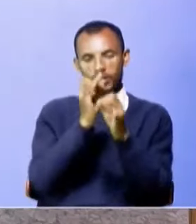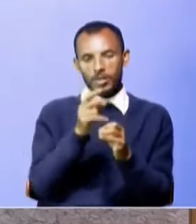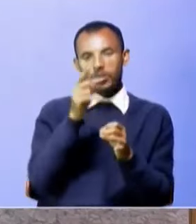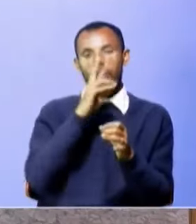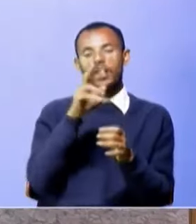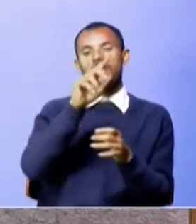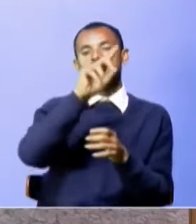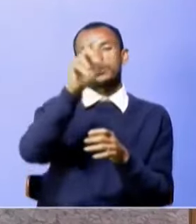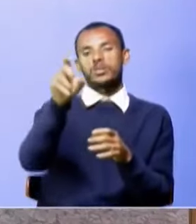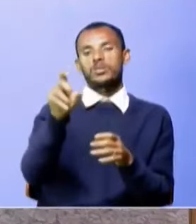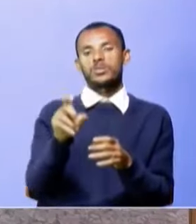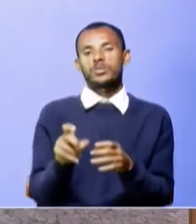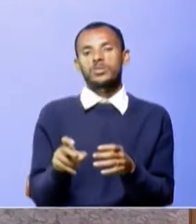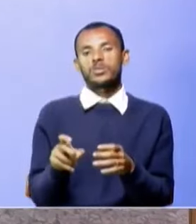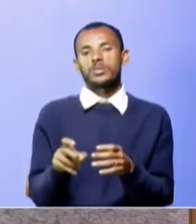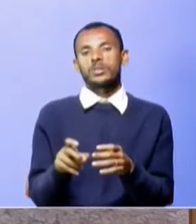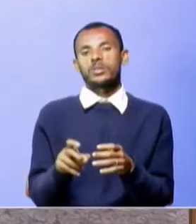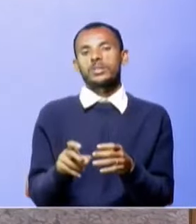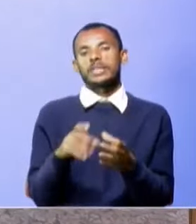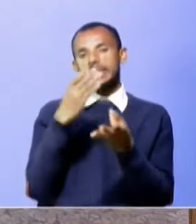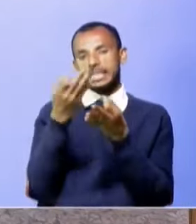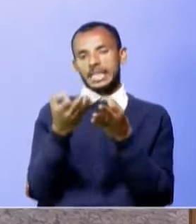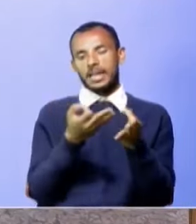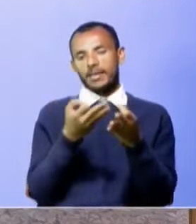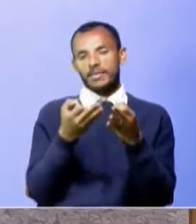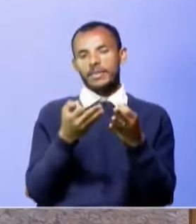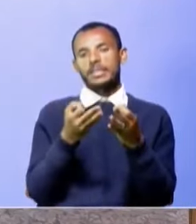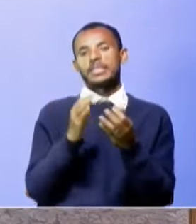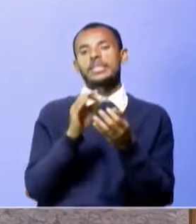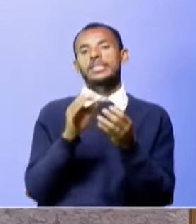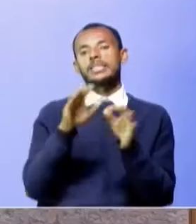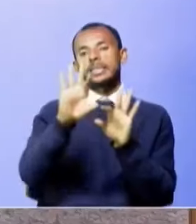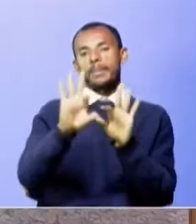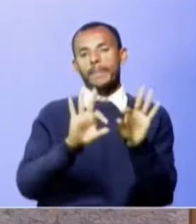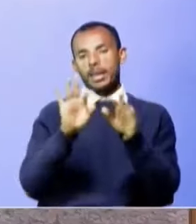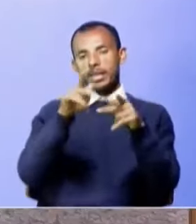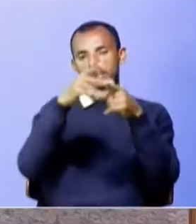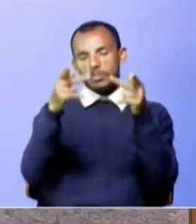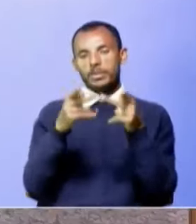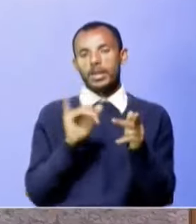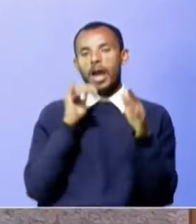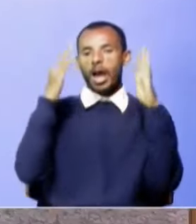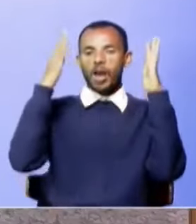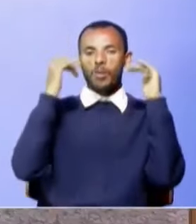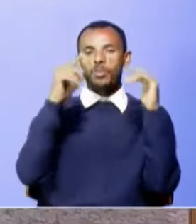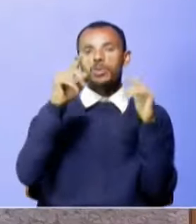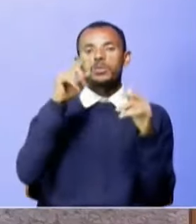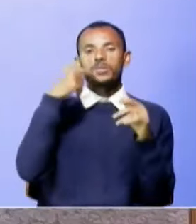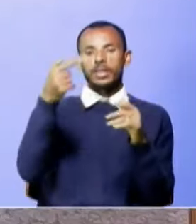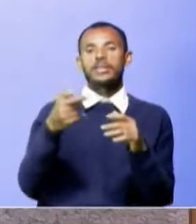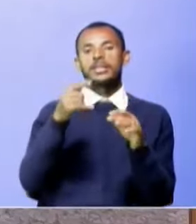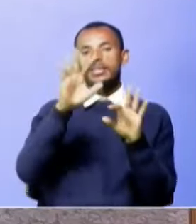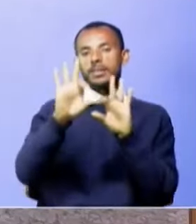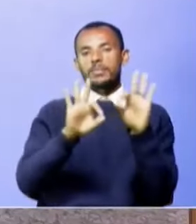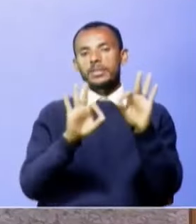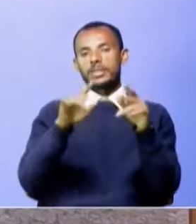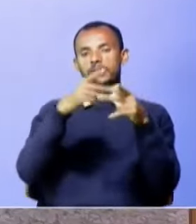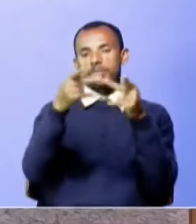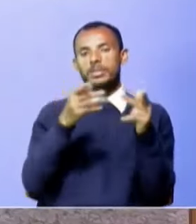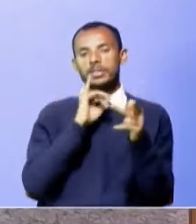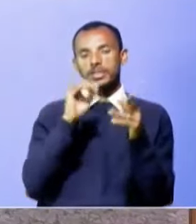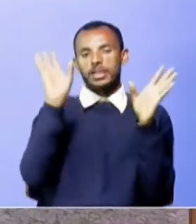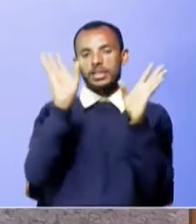are asked to describe the sample space. I hope you said the sample space is a